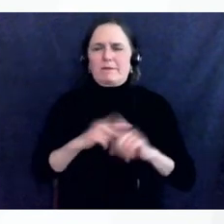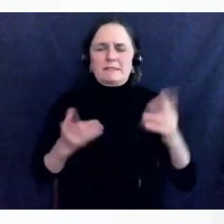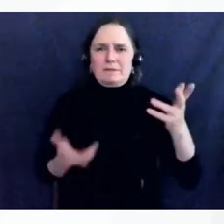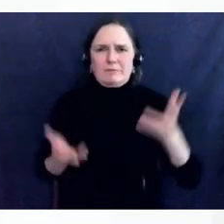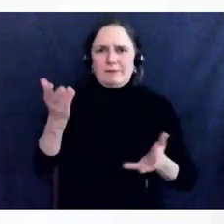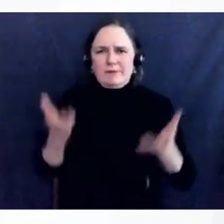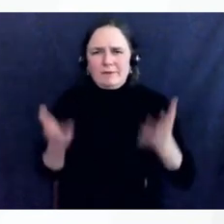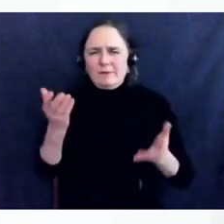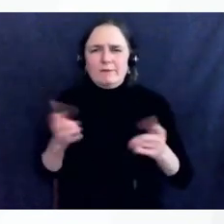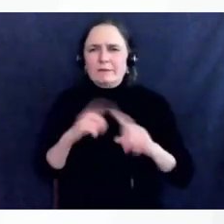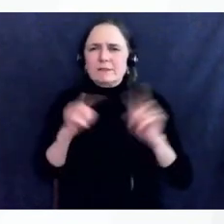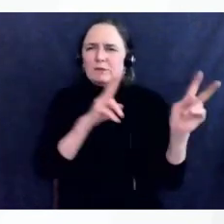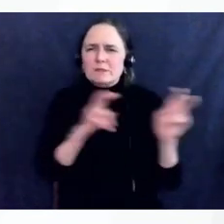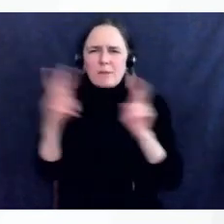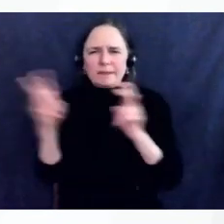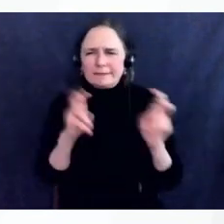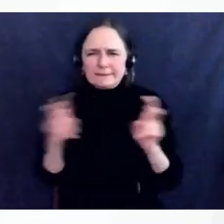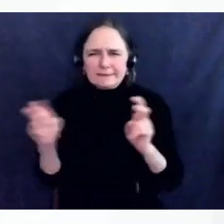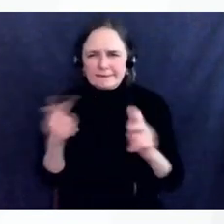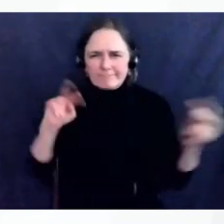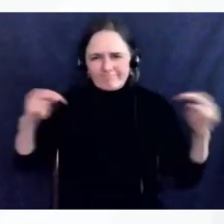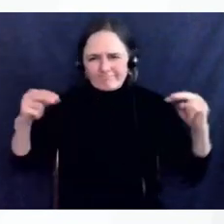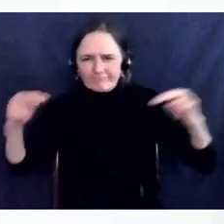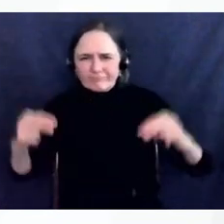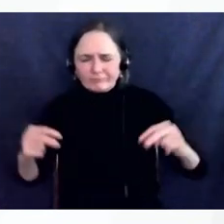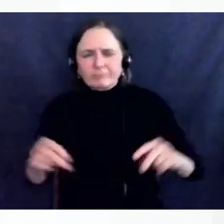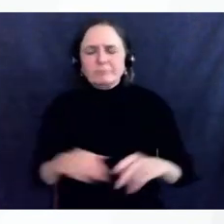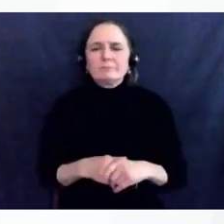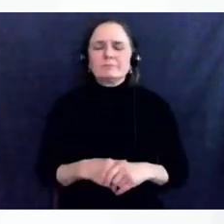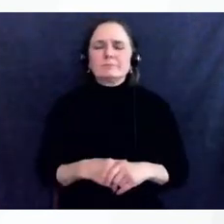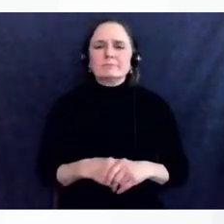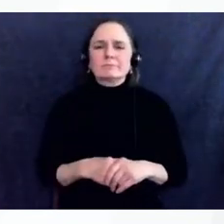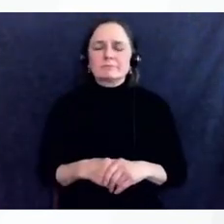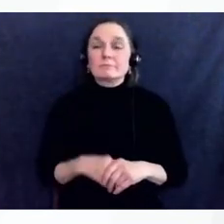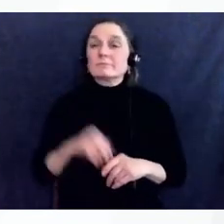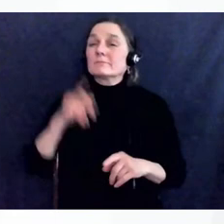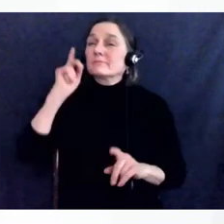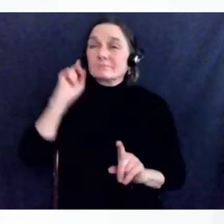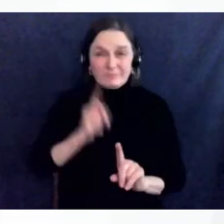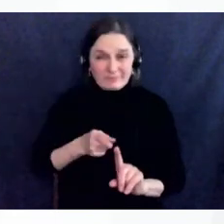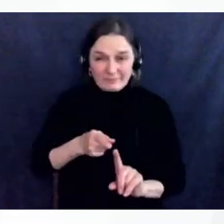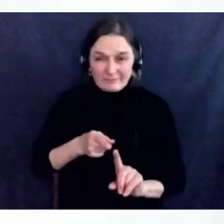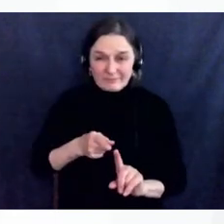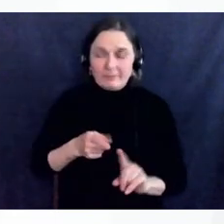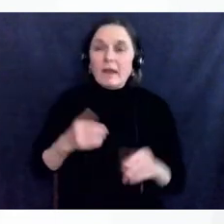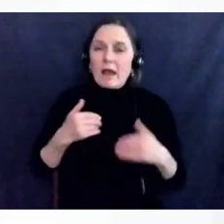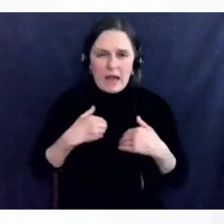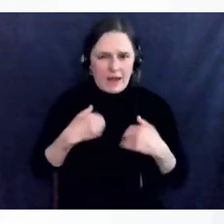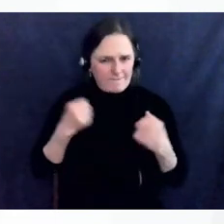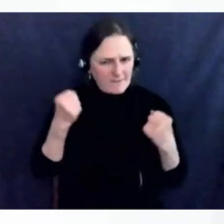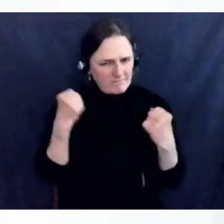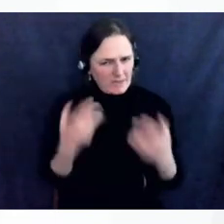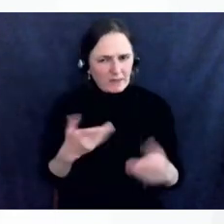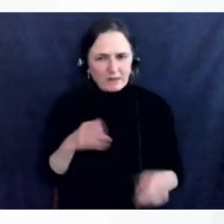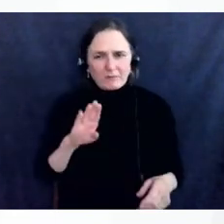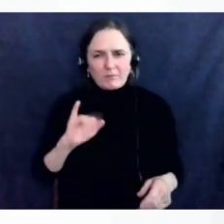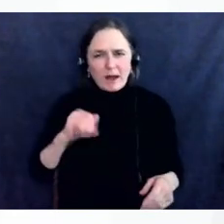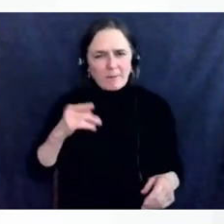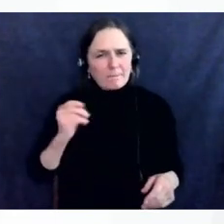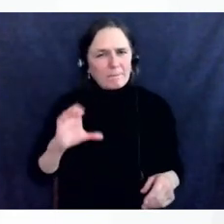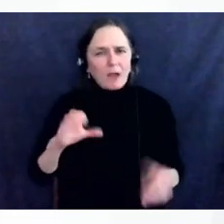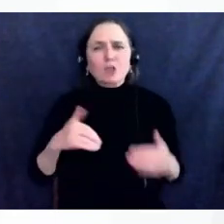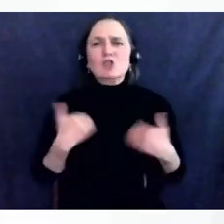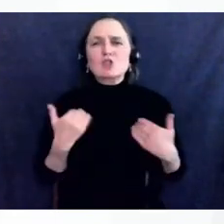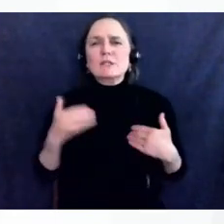mind, that there are BIPOC youth out there right now capable of doing Nobel quality work If they only had the